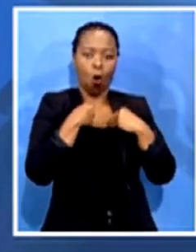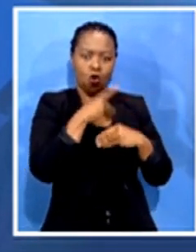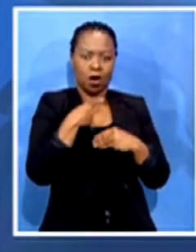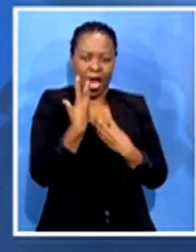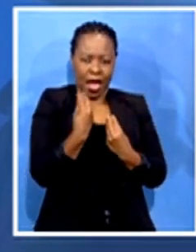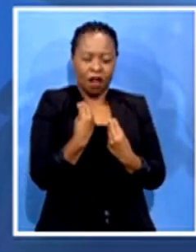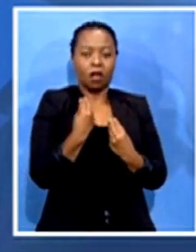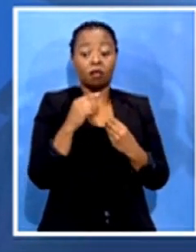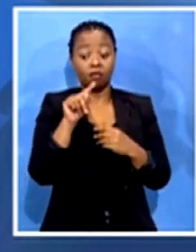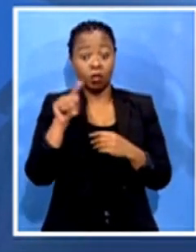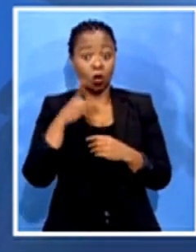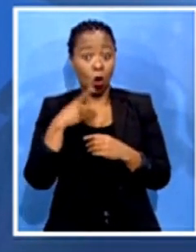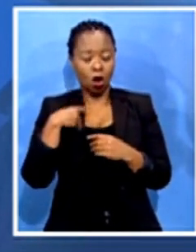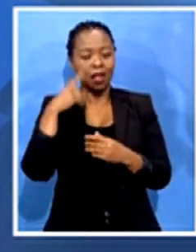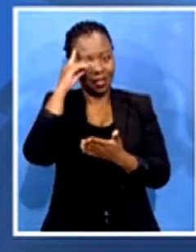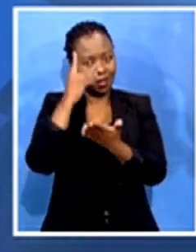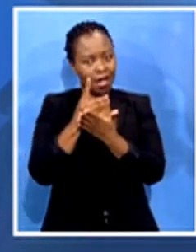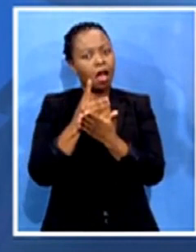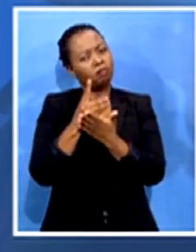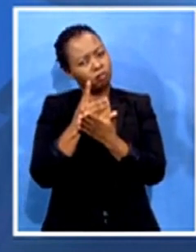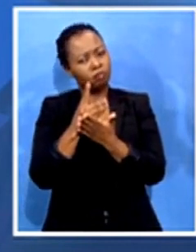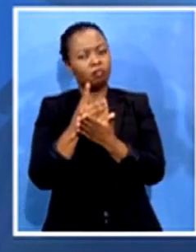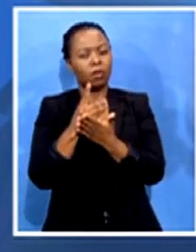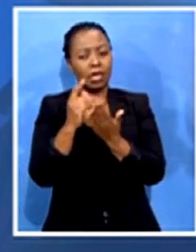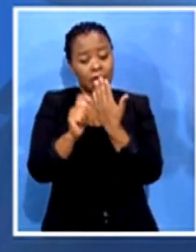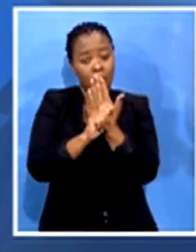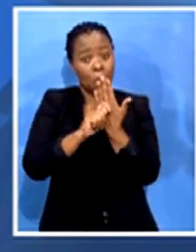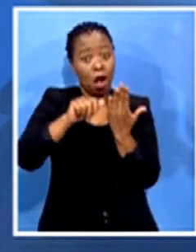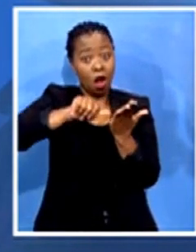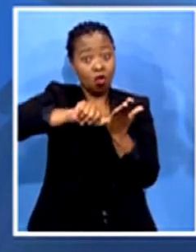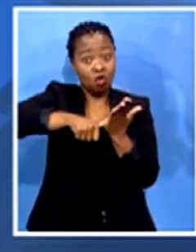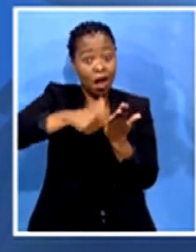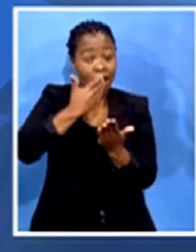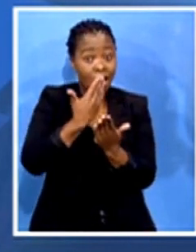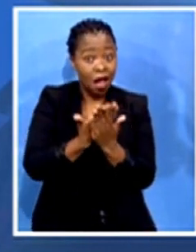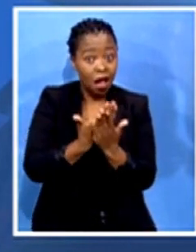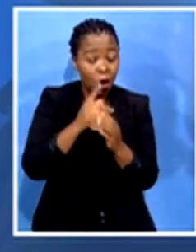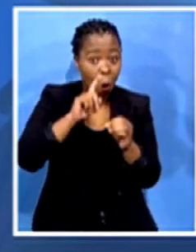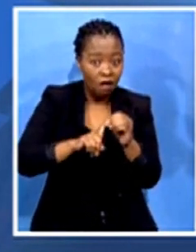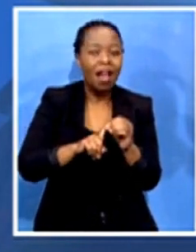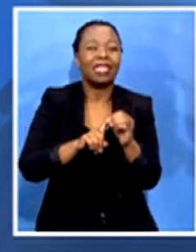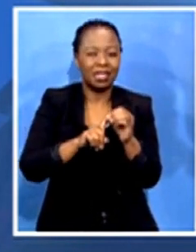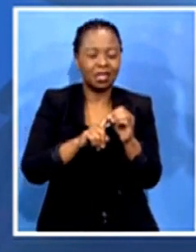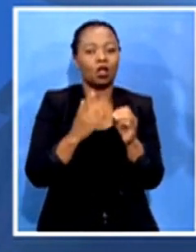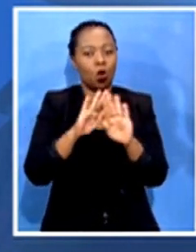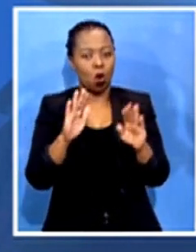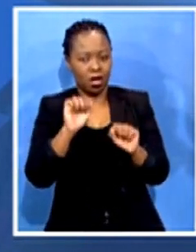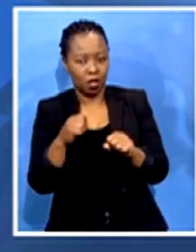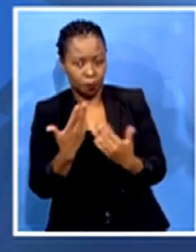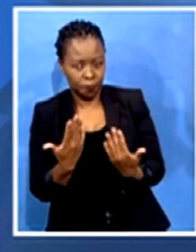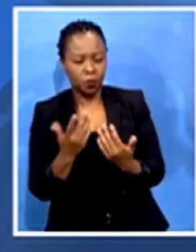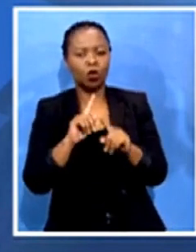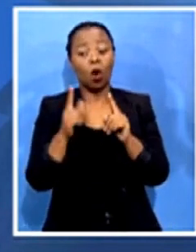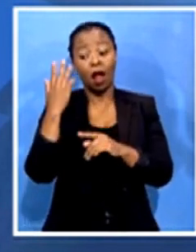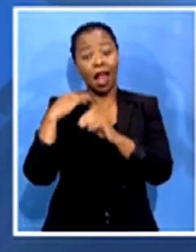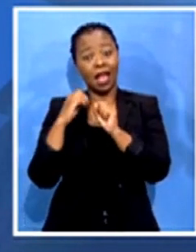qualify for a temporary grant or not. In terms of what happened last year, because of COVID, what then happened was, as